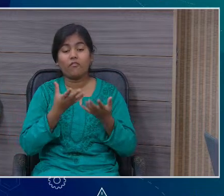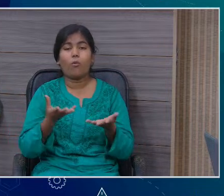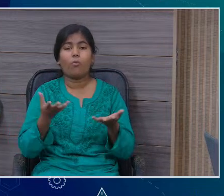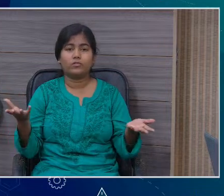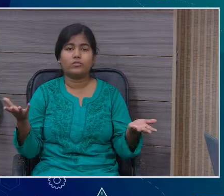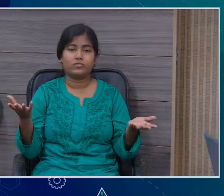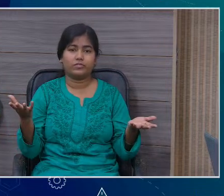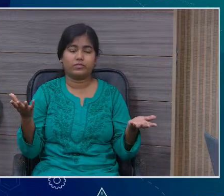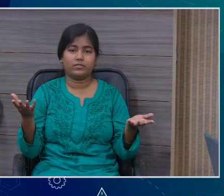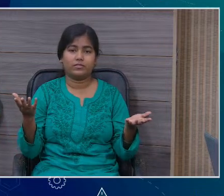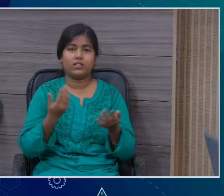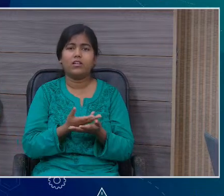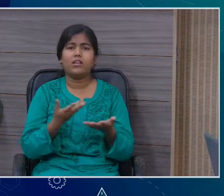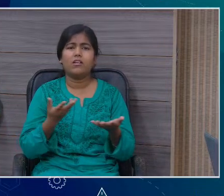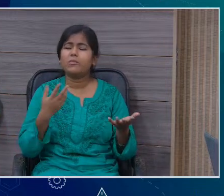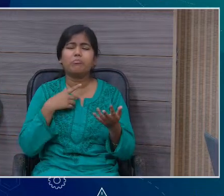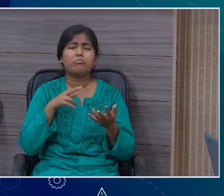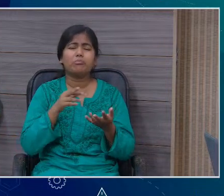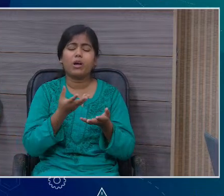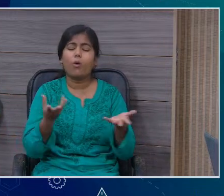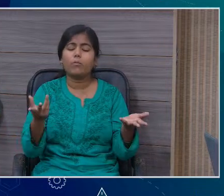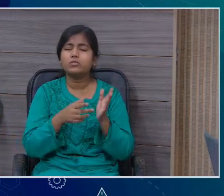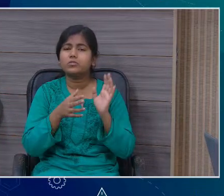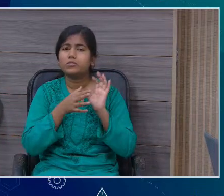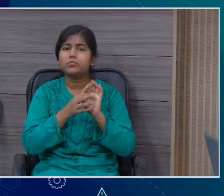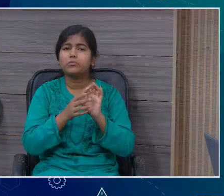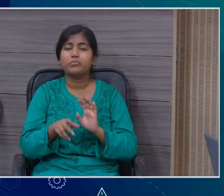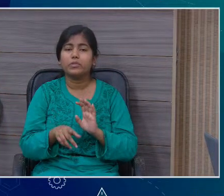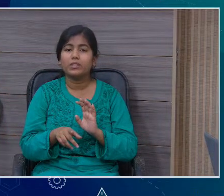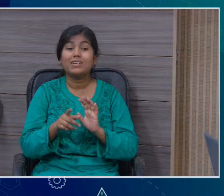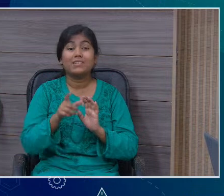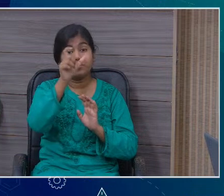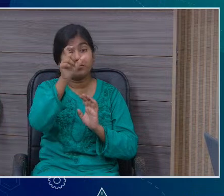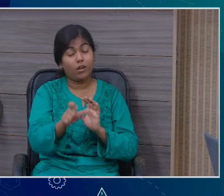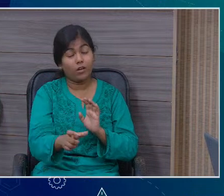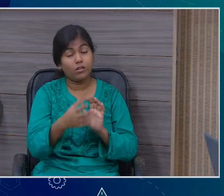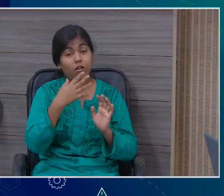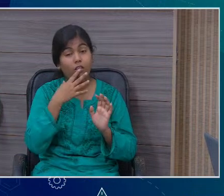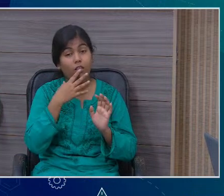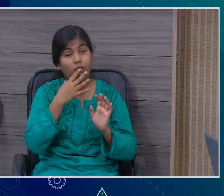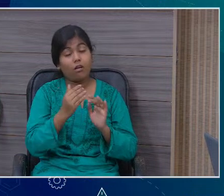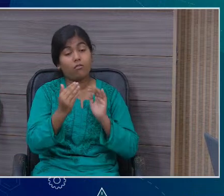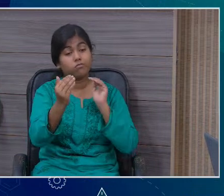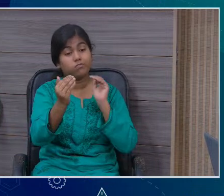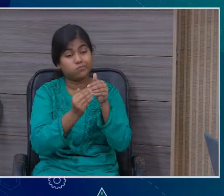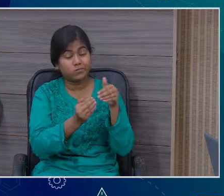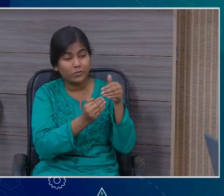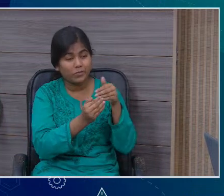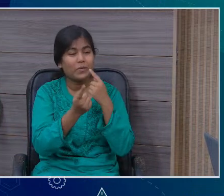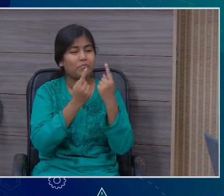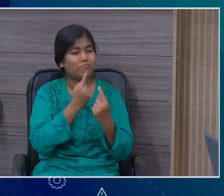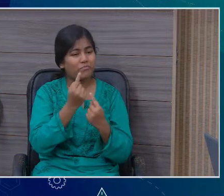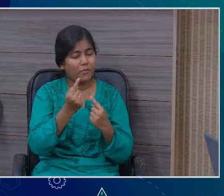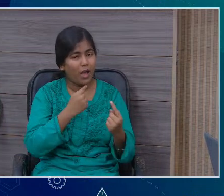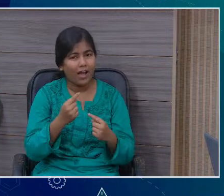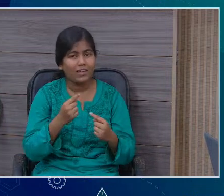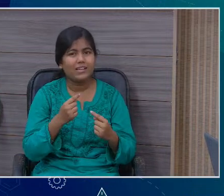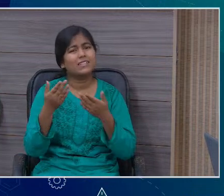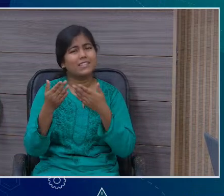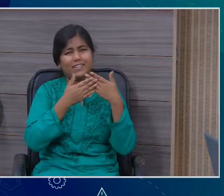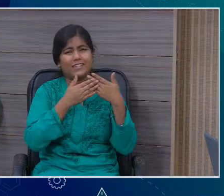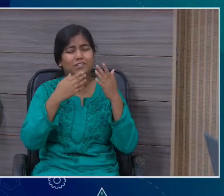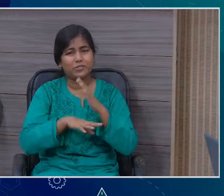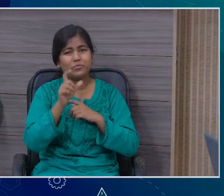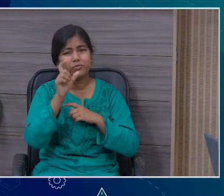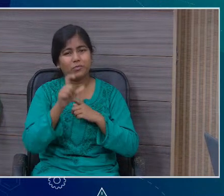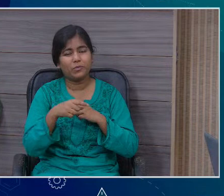life objects, by I mean that we can have interactions with them, live interactions with sweepers in their schools. We can have a